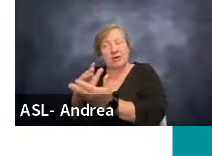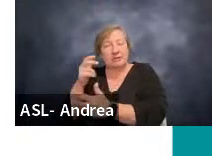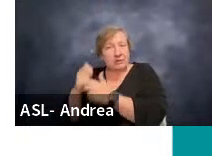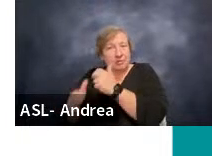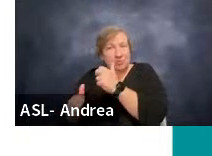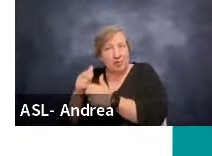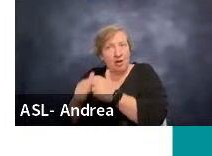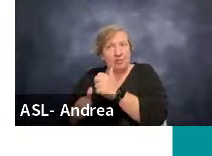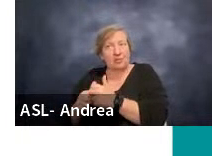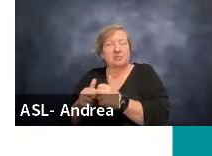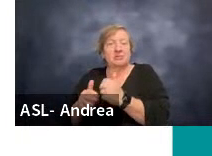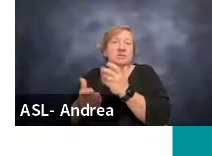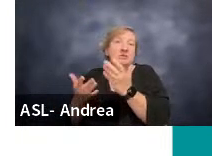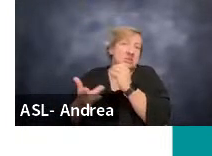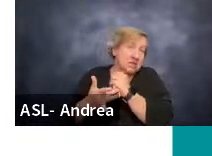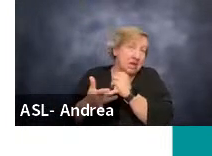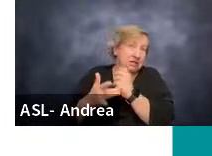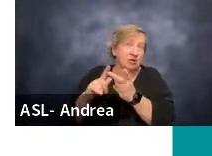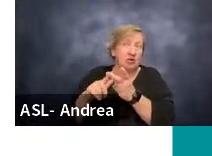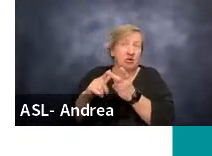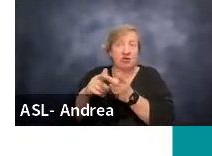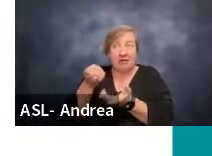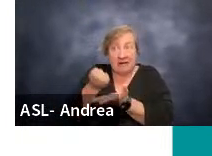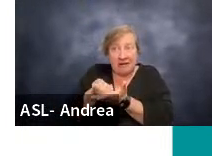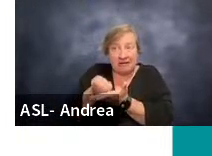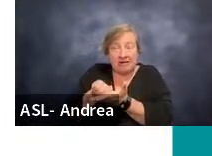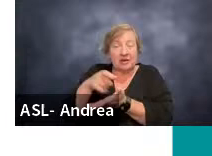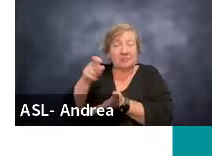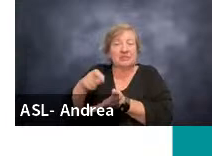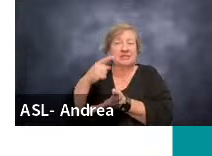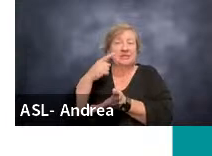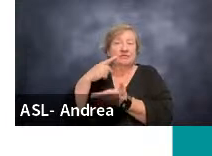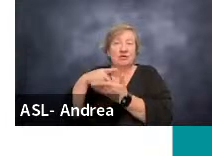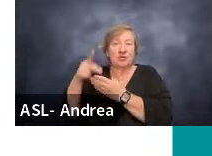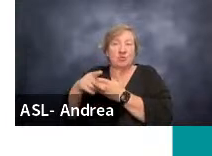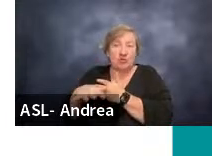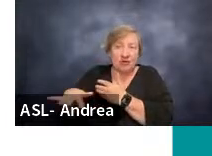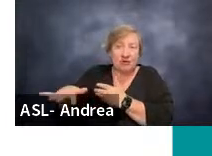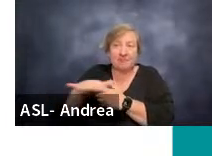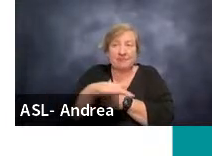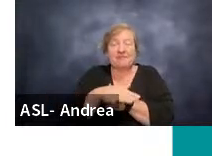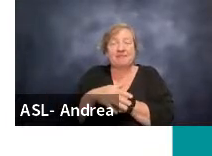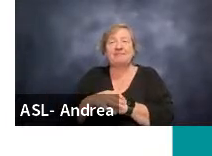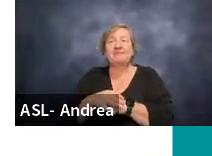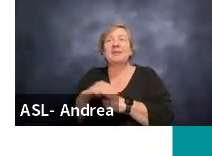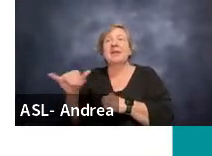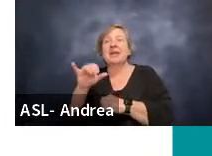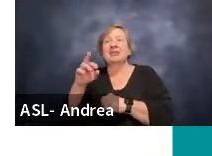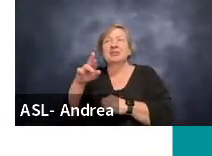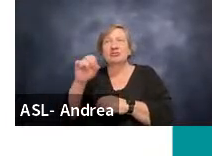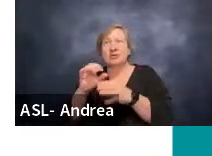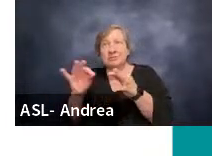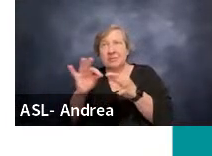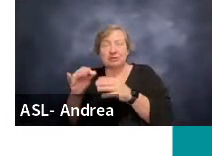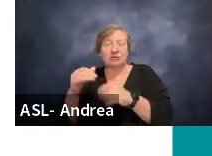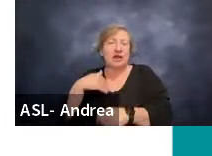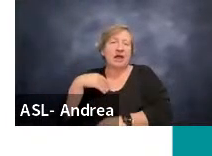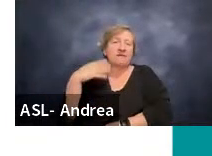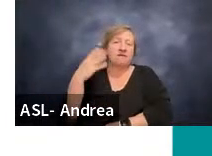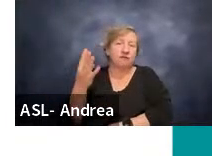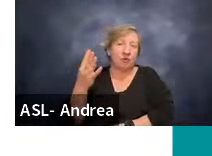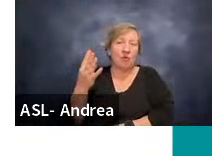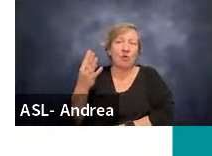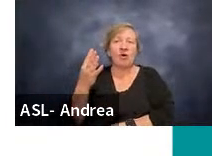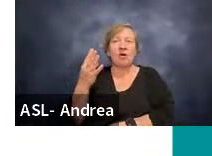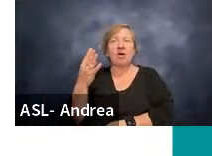addressing those technical and economic needs for the program. As Chris mentioned, there were 4 what he called